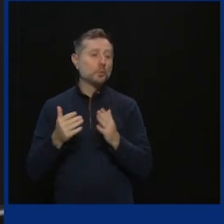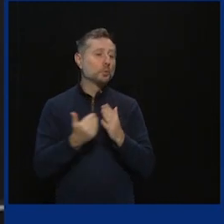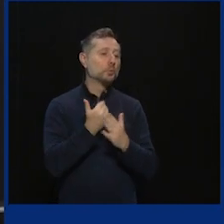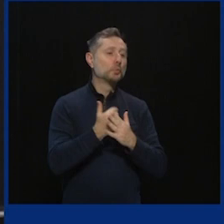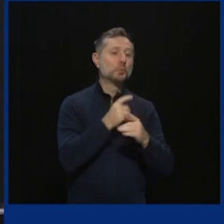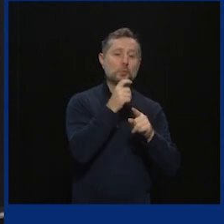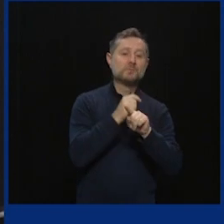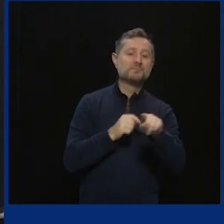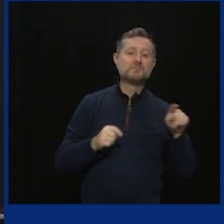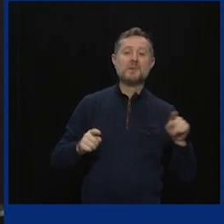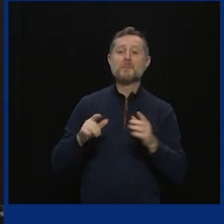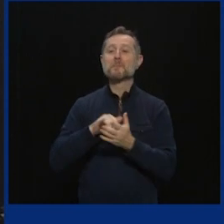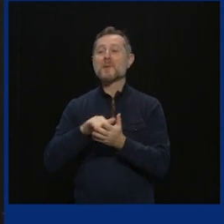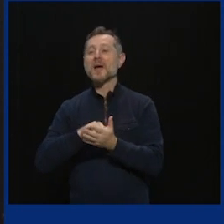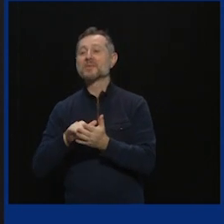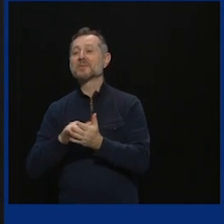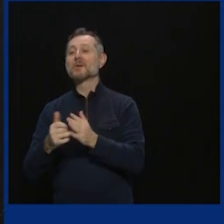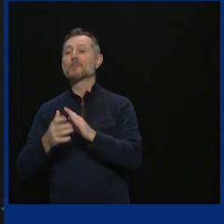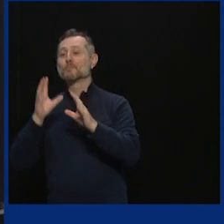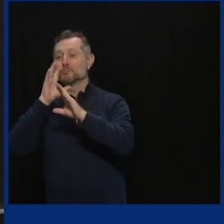Mark Levine.